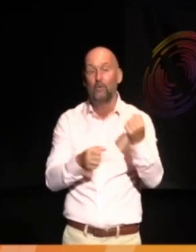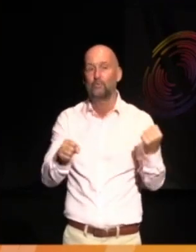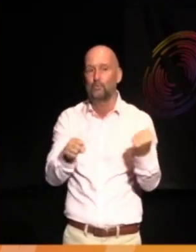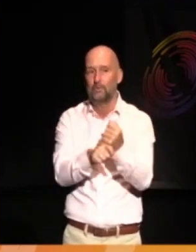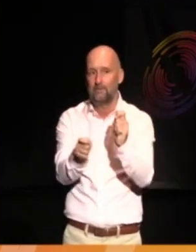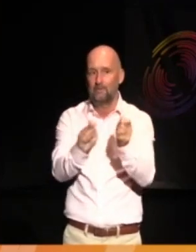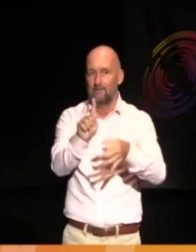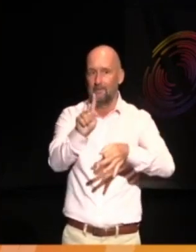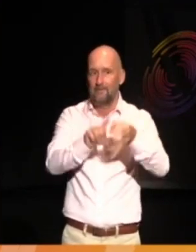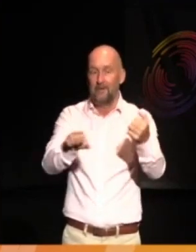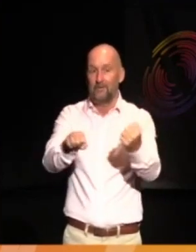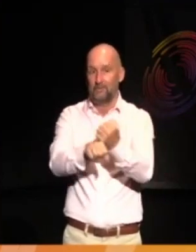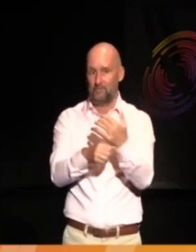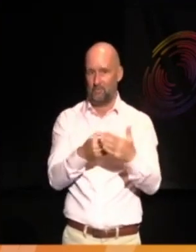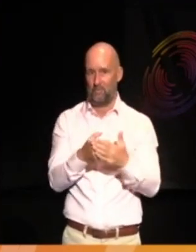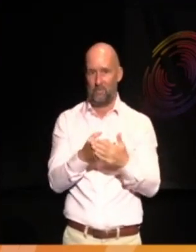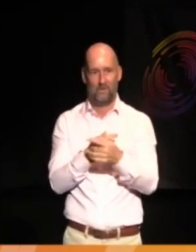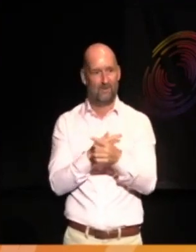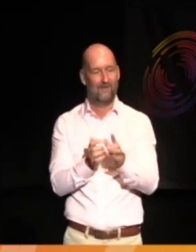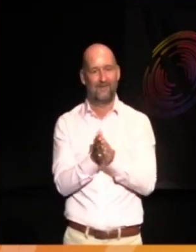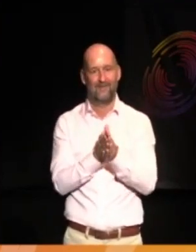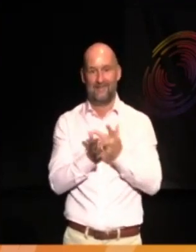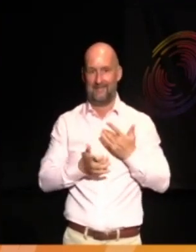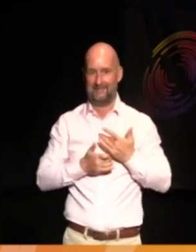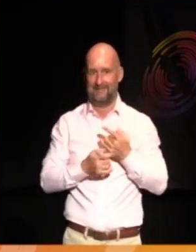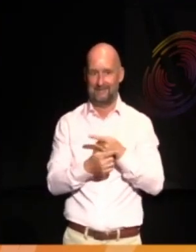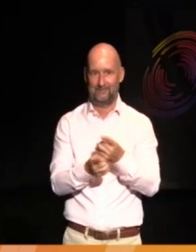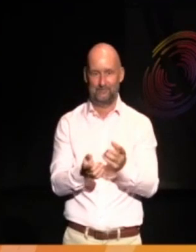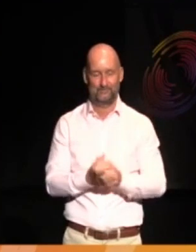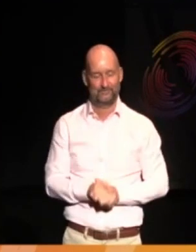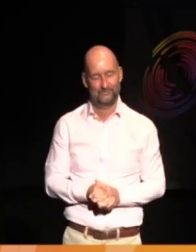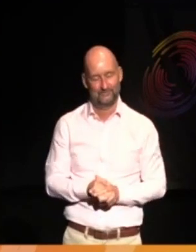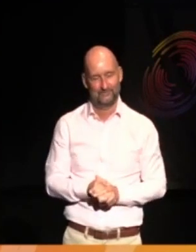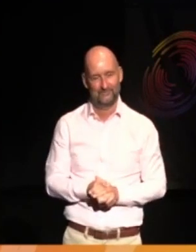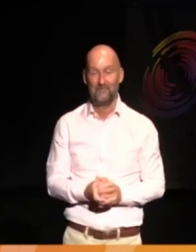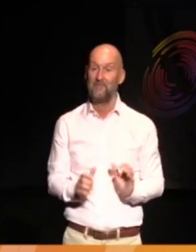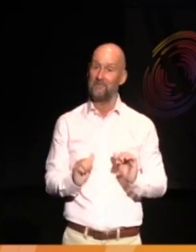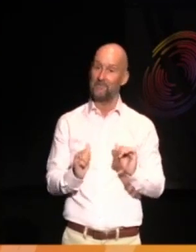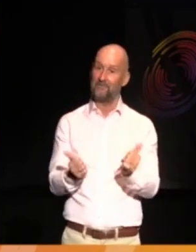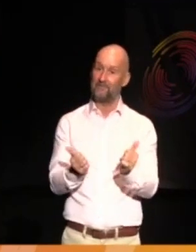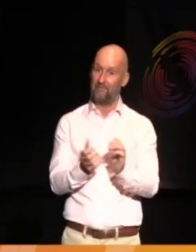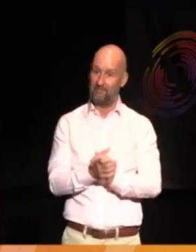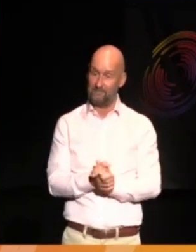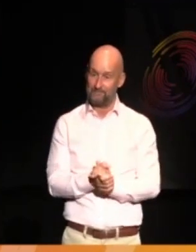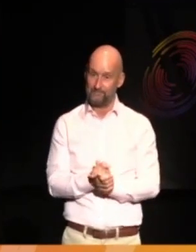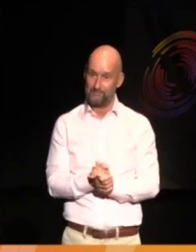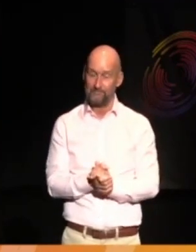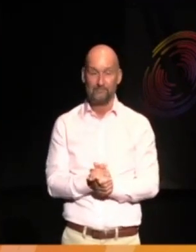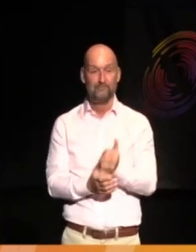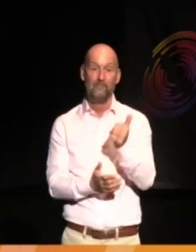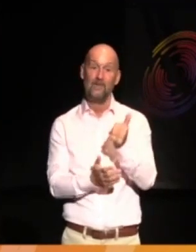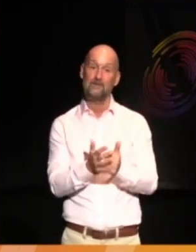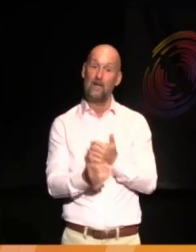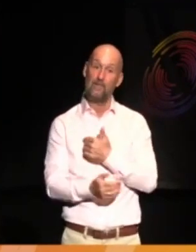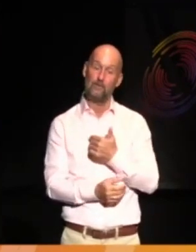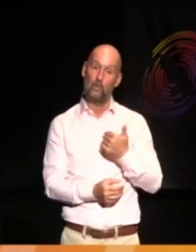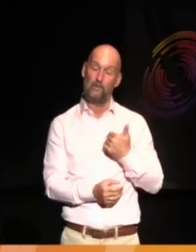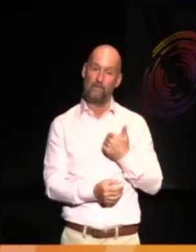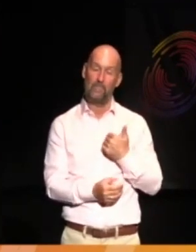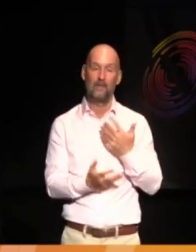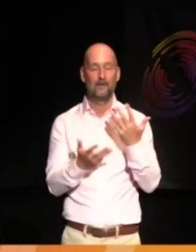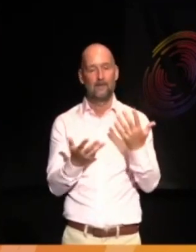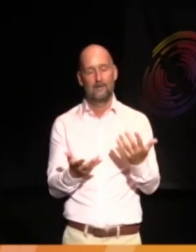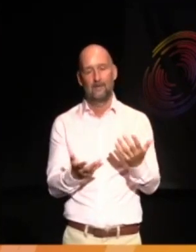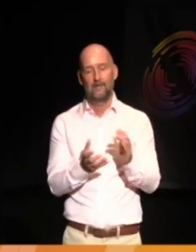that's, a really exciting place to be. So we're going to start this morning. We're